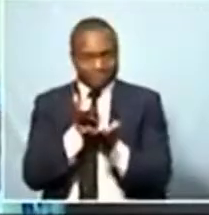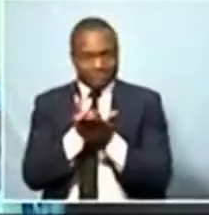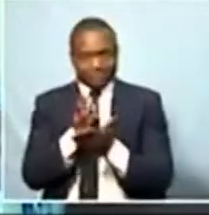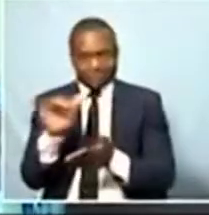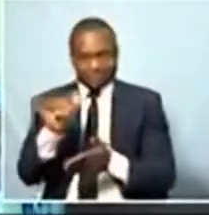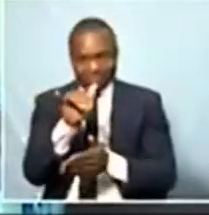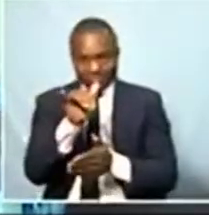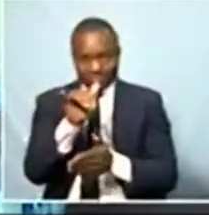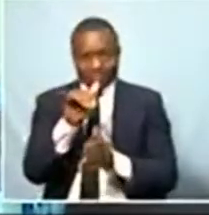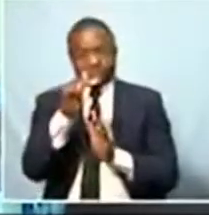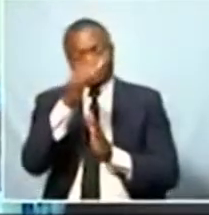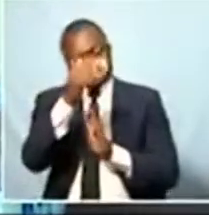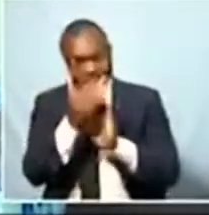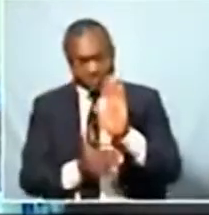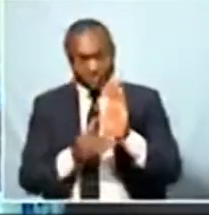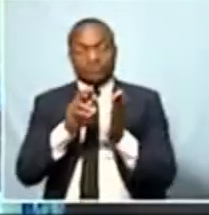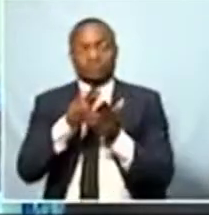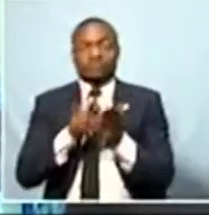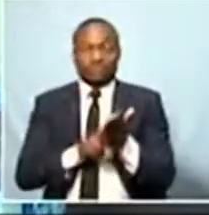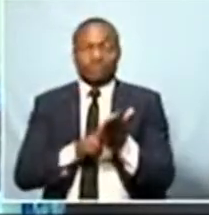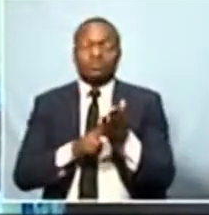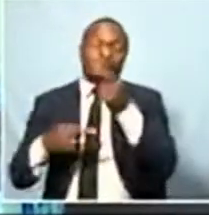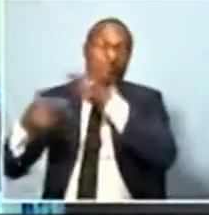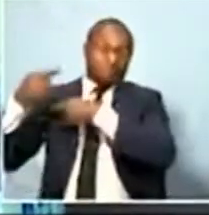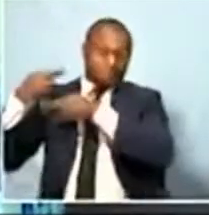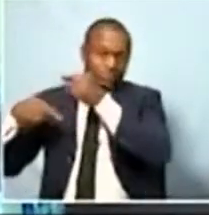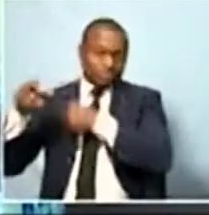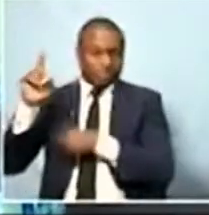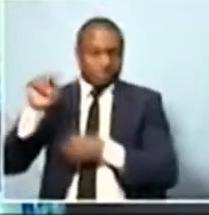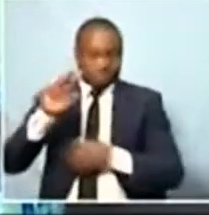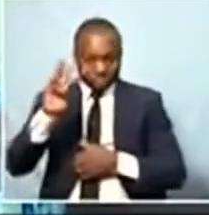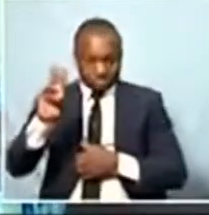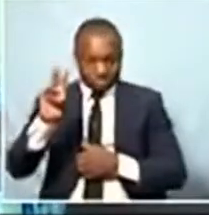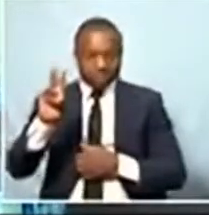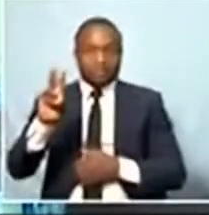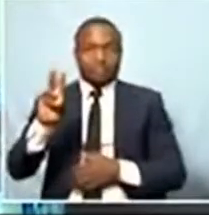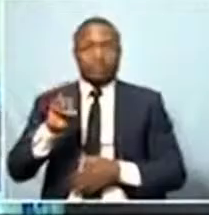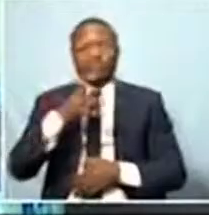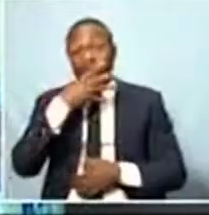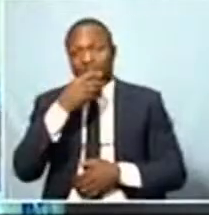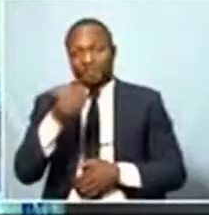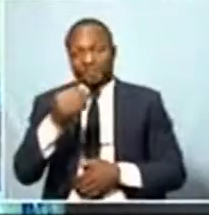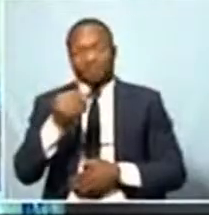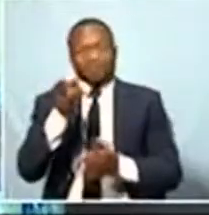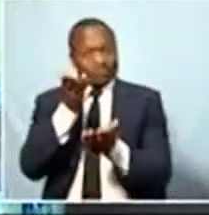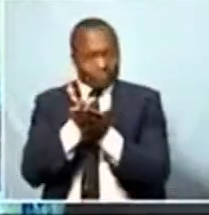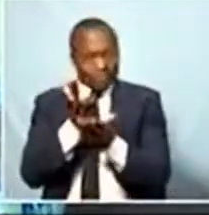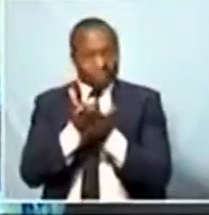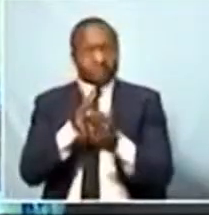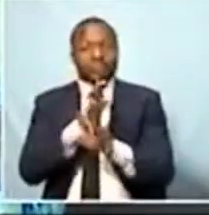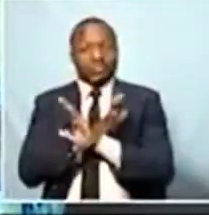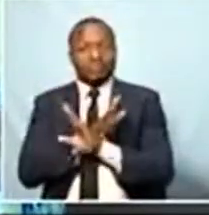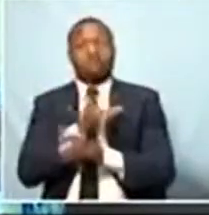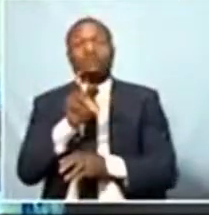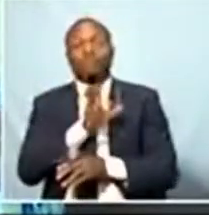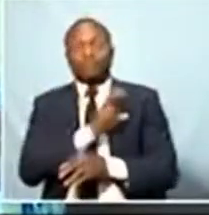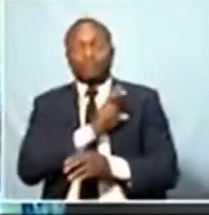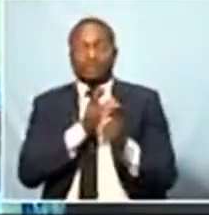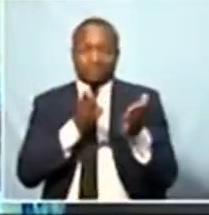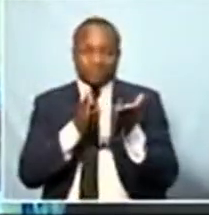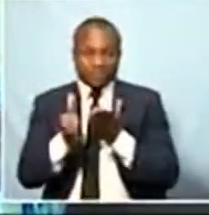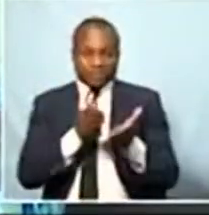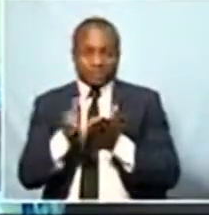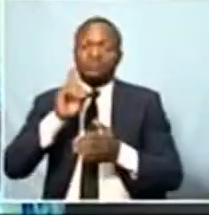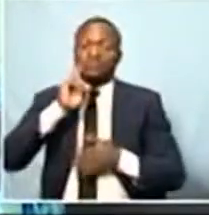standards, guidelines and regulations it shall be reviewing in 2026. The Commission suggests that the Zambia Police Service Commission needs